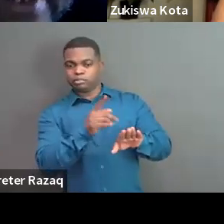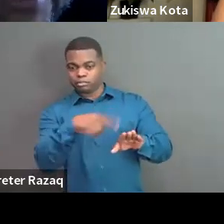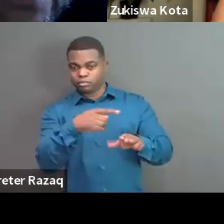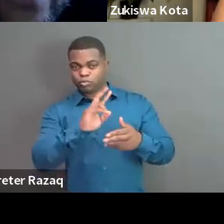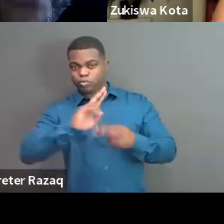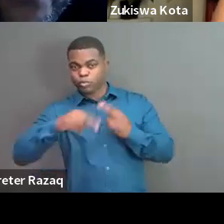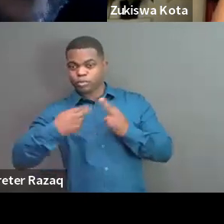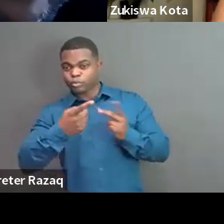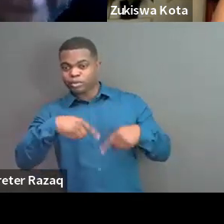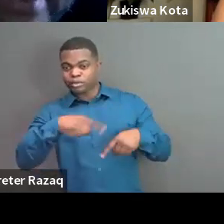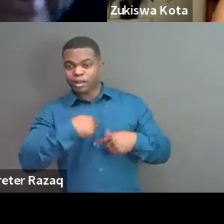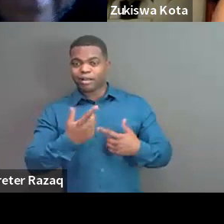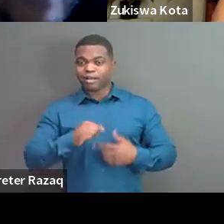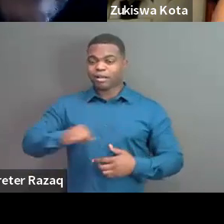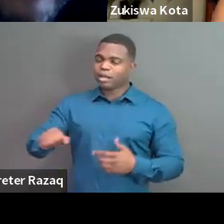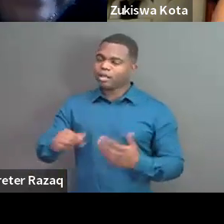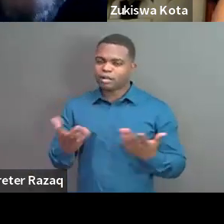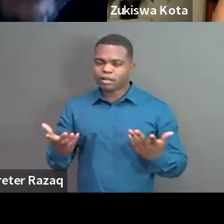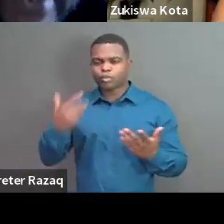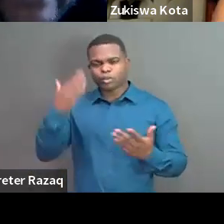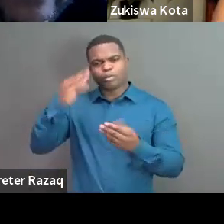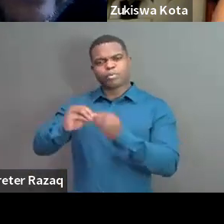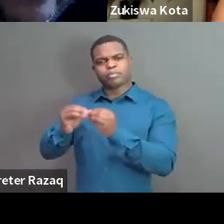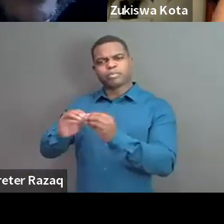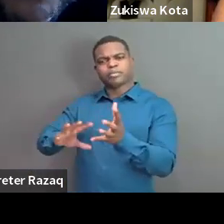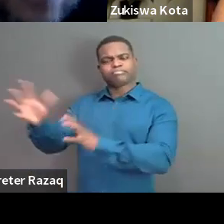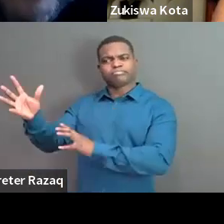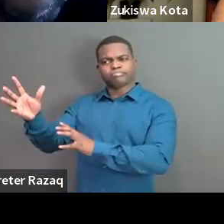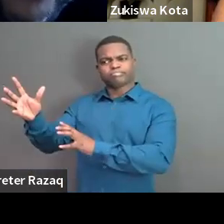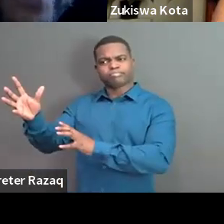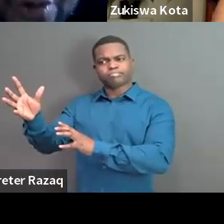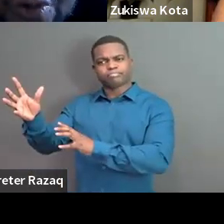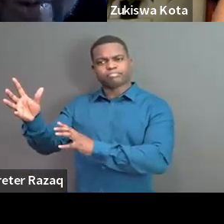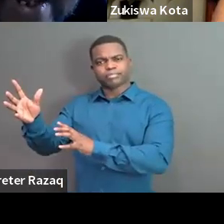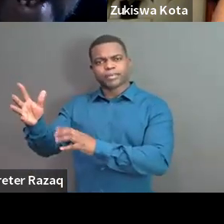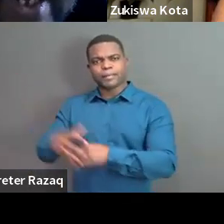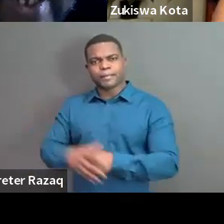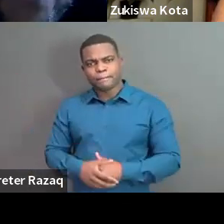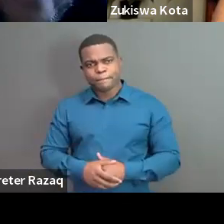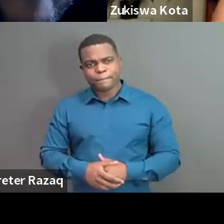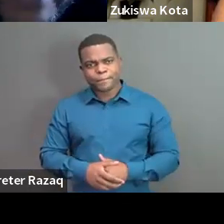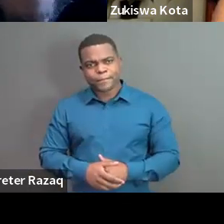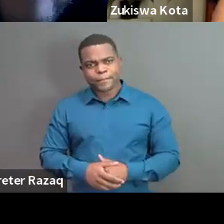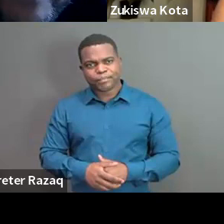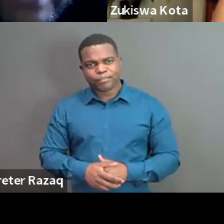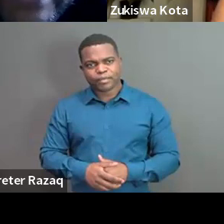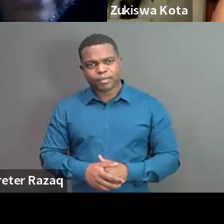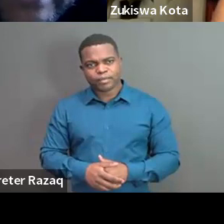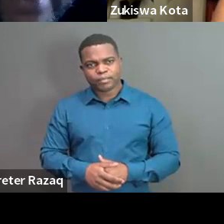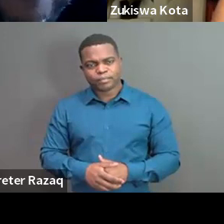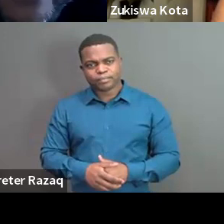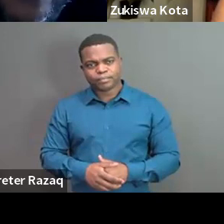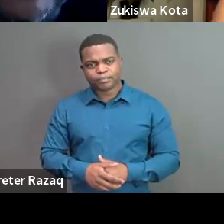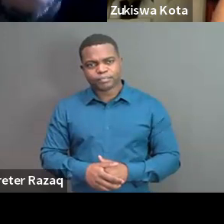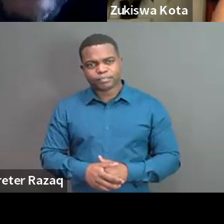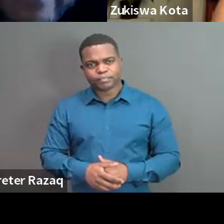much quicker. So you don't need data. Perhaps it's something that needs to be thought through. How do we make